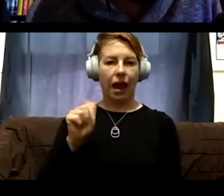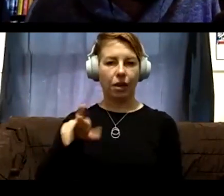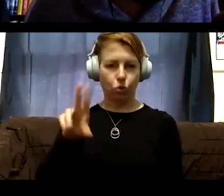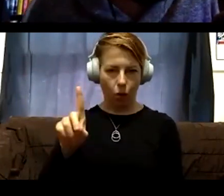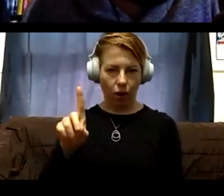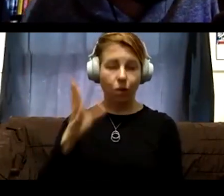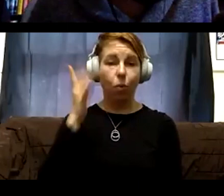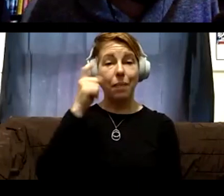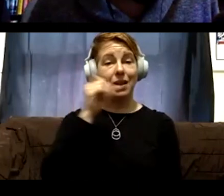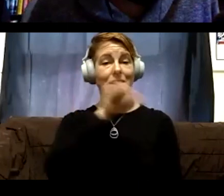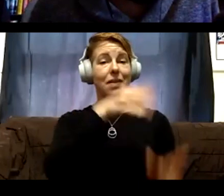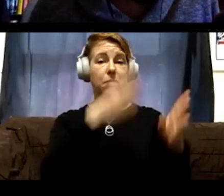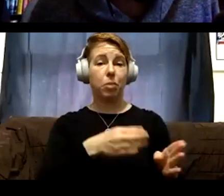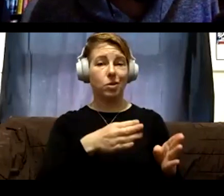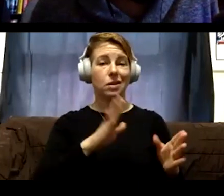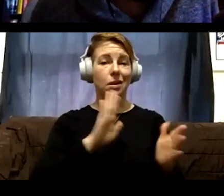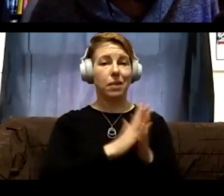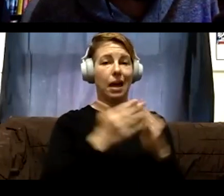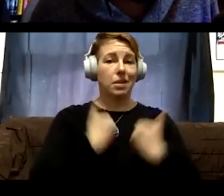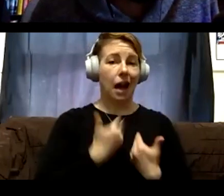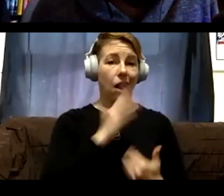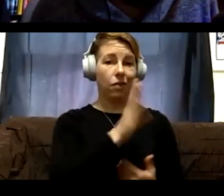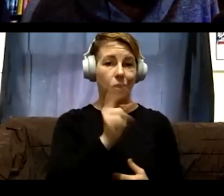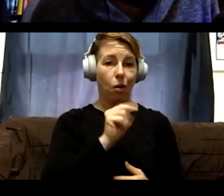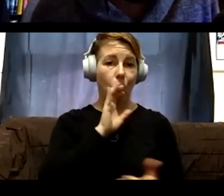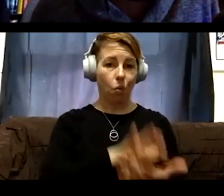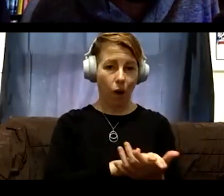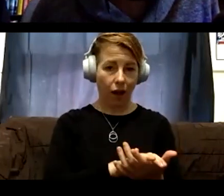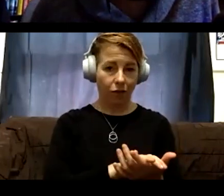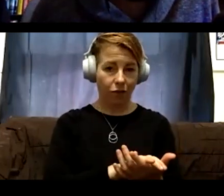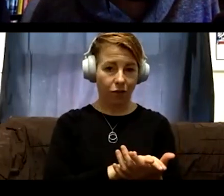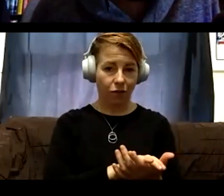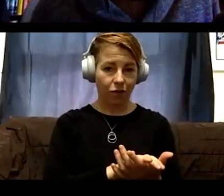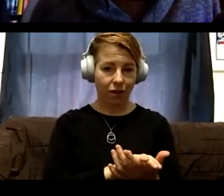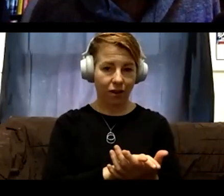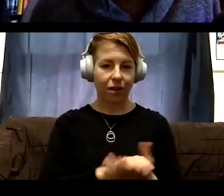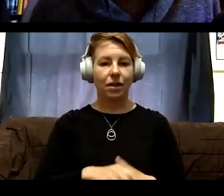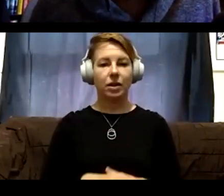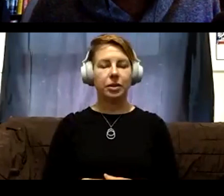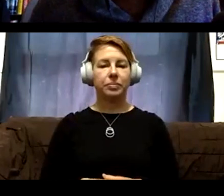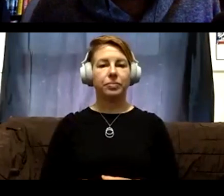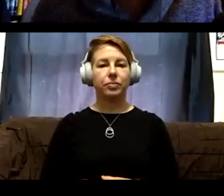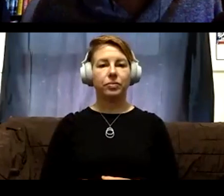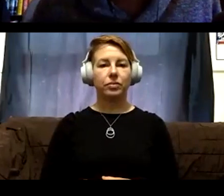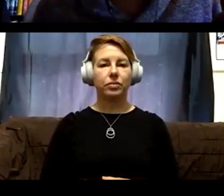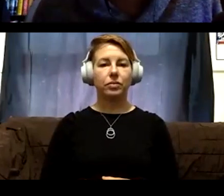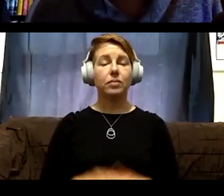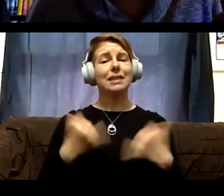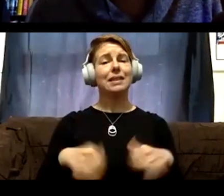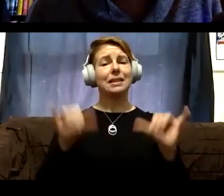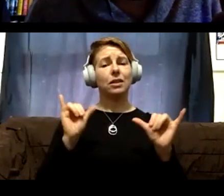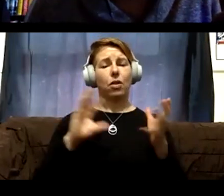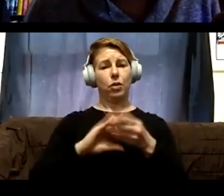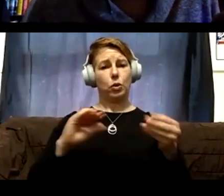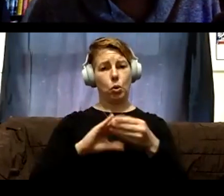characters, or perhaps to the author either, who is the true monster of that story. Still, the story